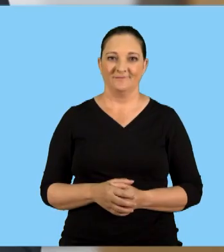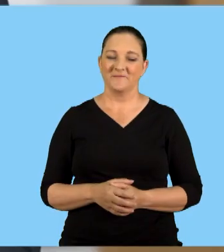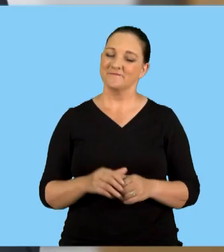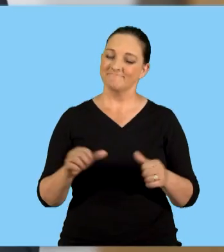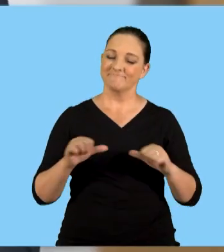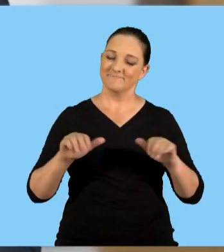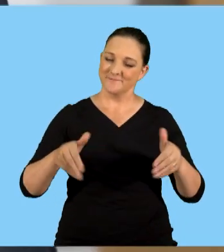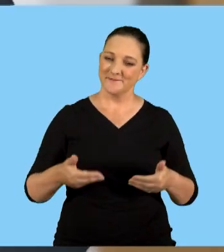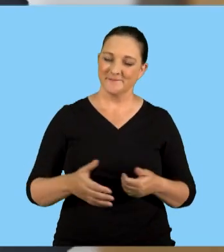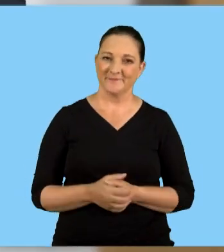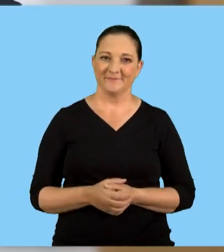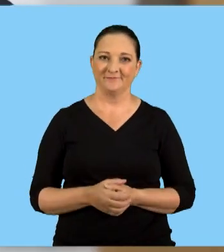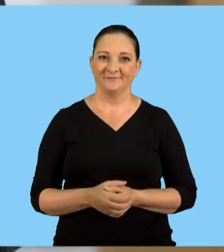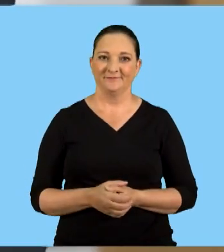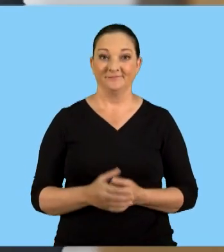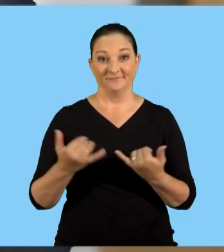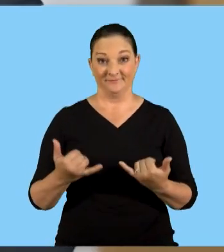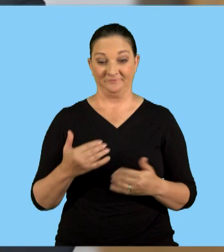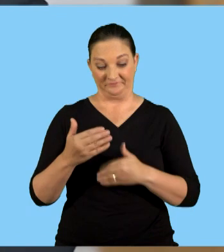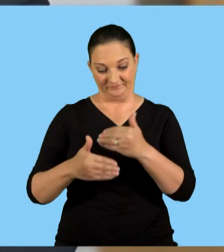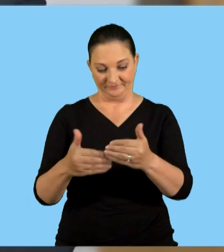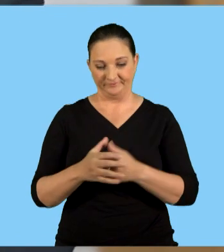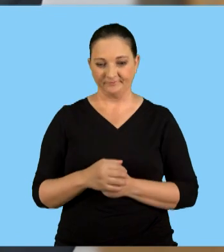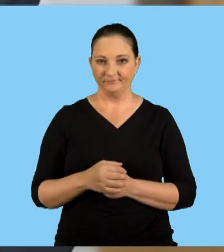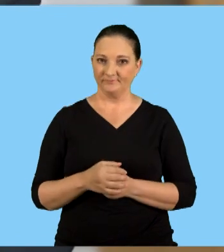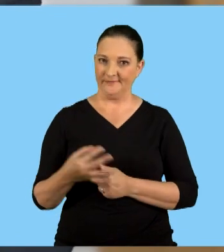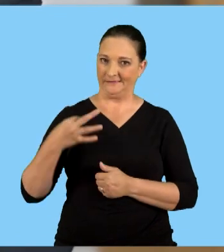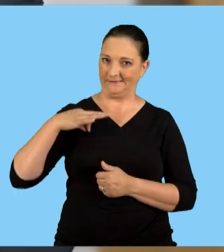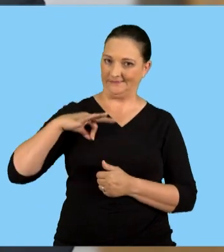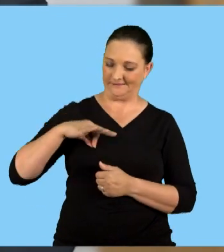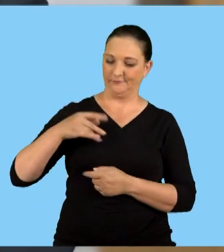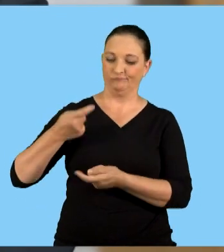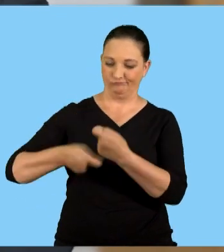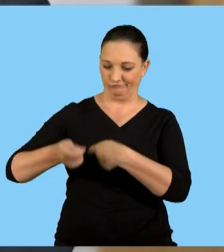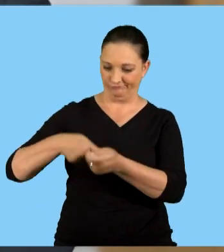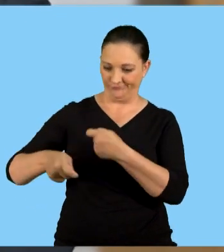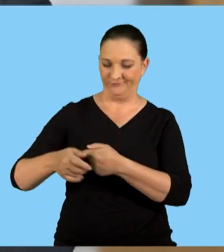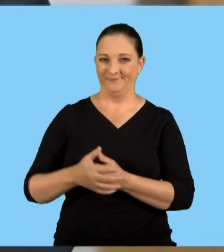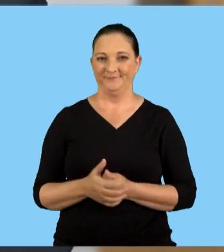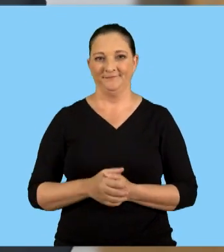Welcome back, everyone. Let's pick up with income and expenditure statements.